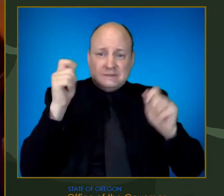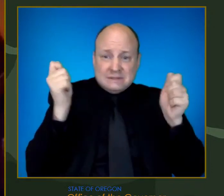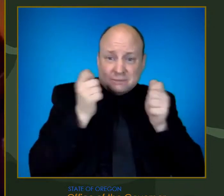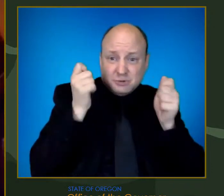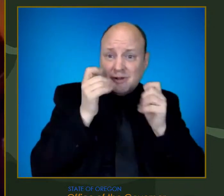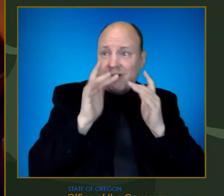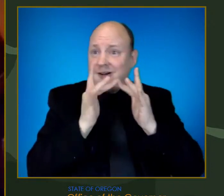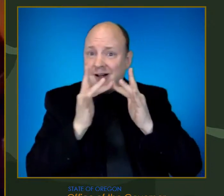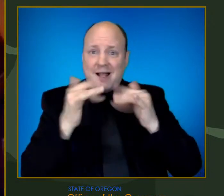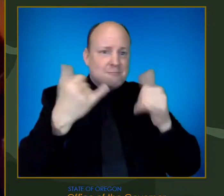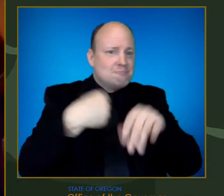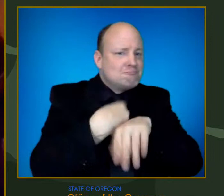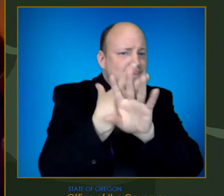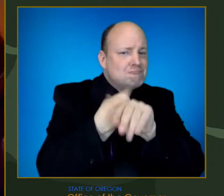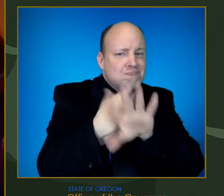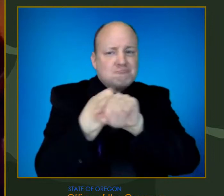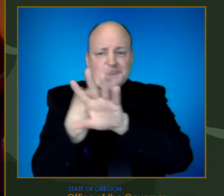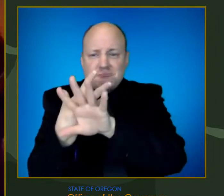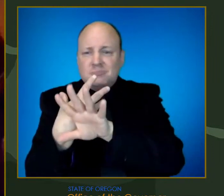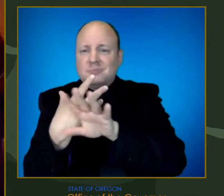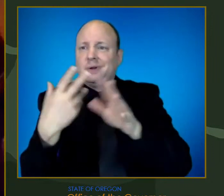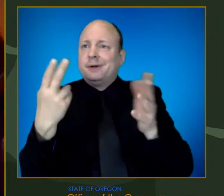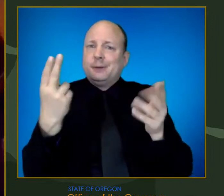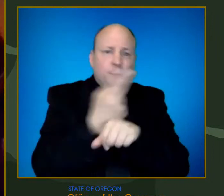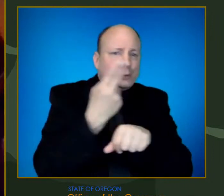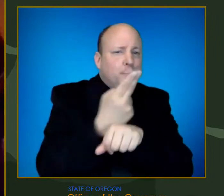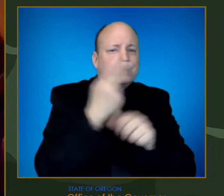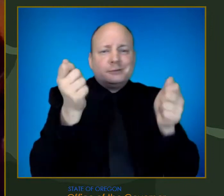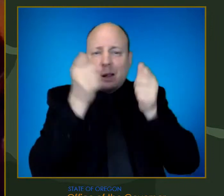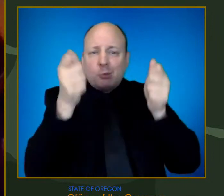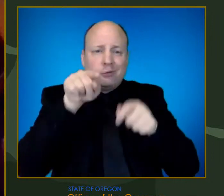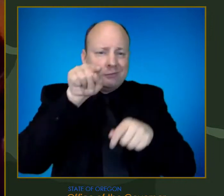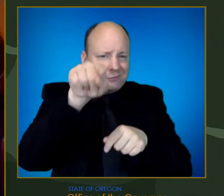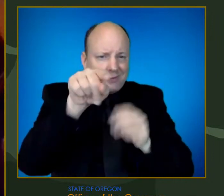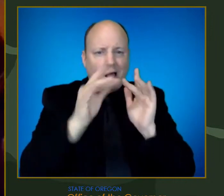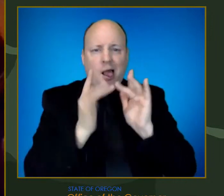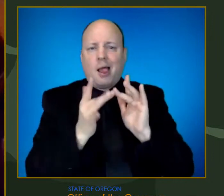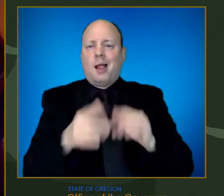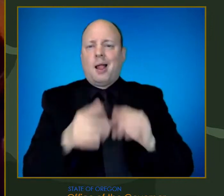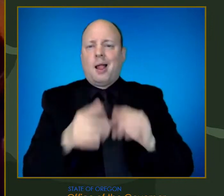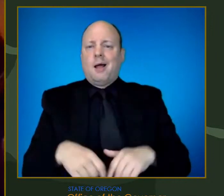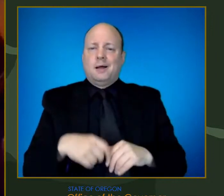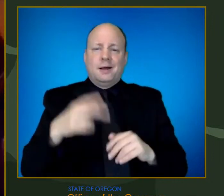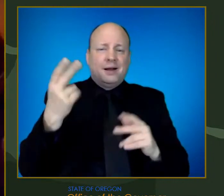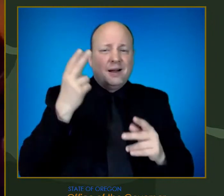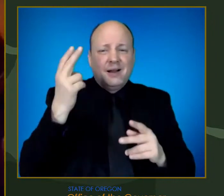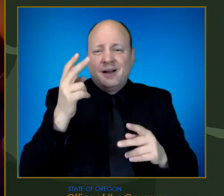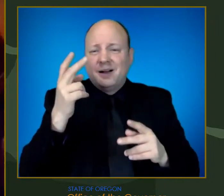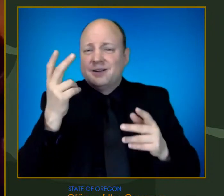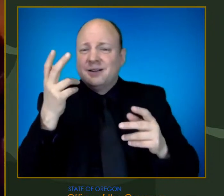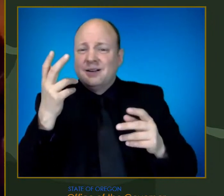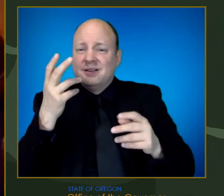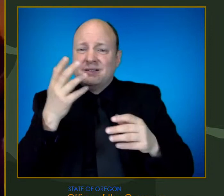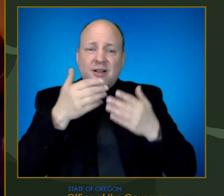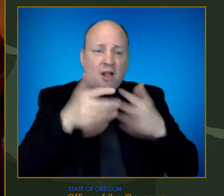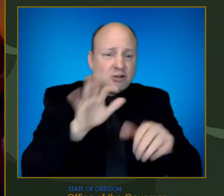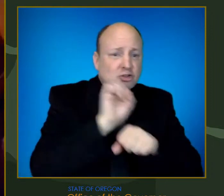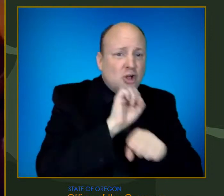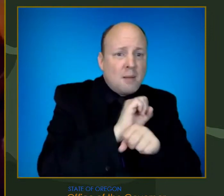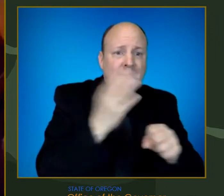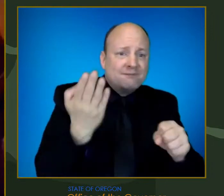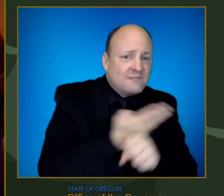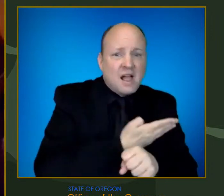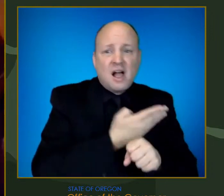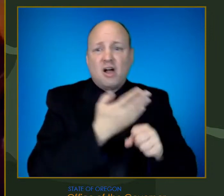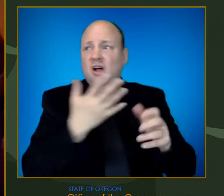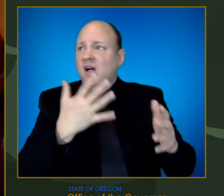with our families. Some of us have lost jobs, and all of us have made tremendous sacrifices. We have worked